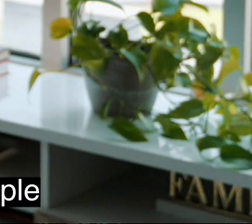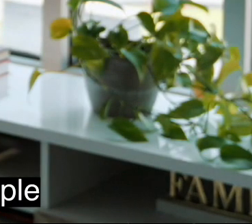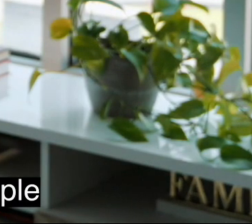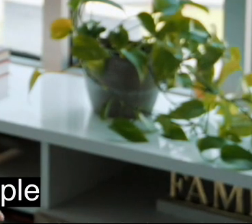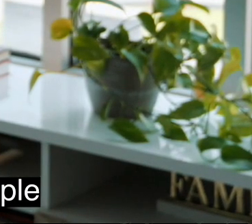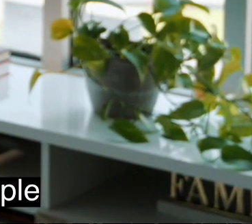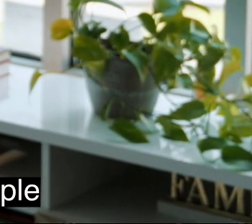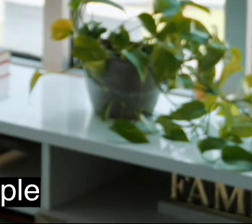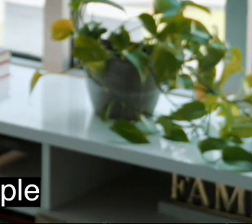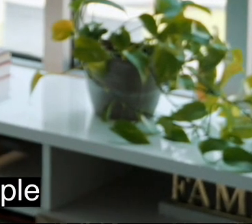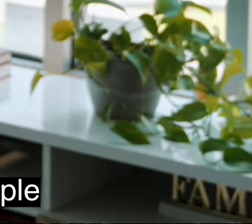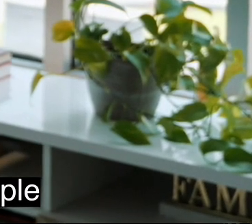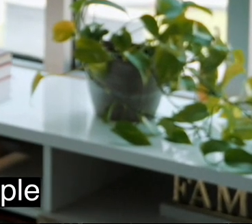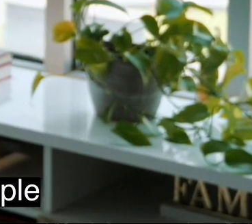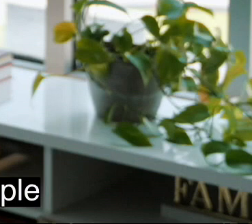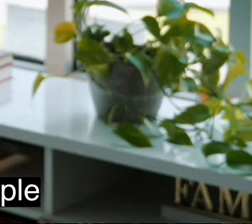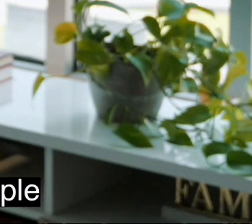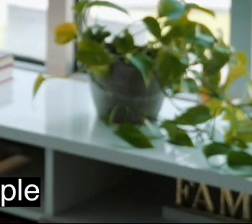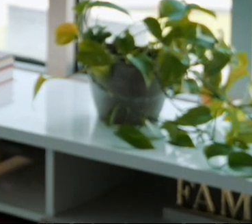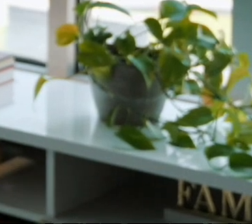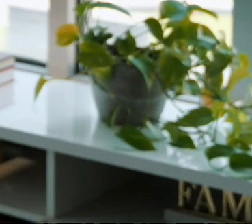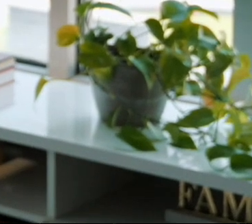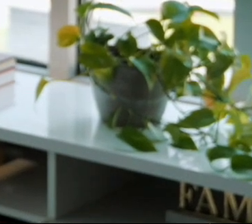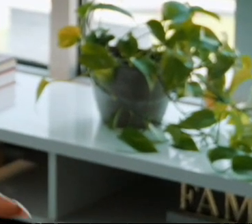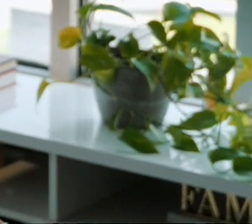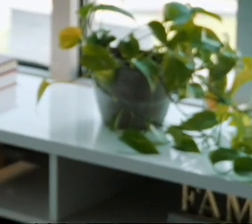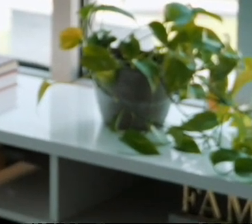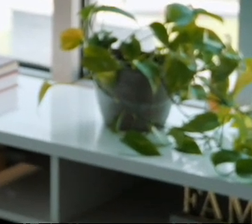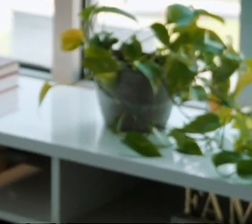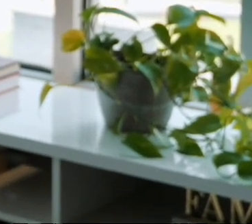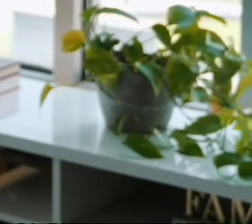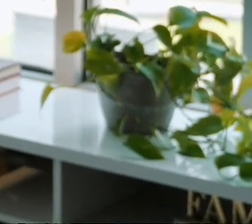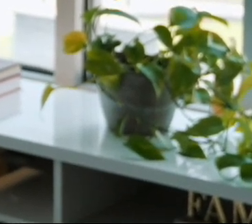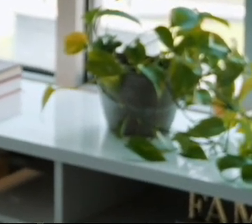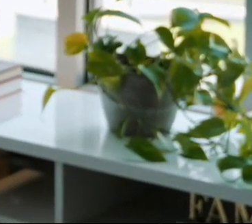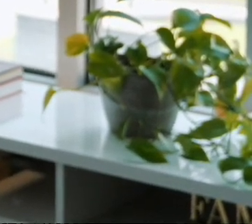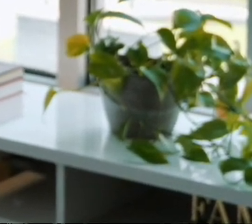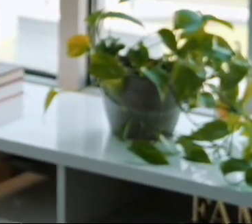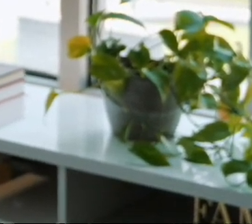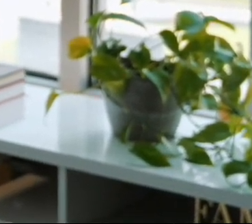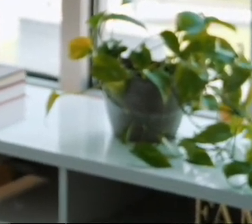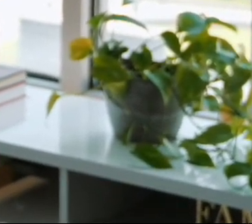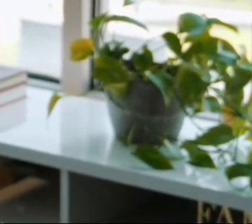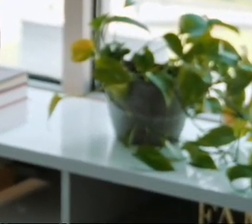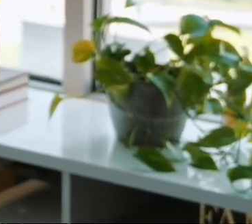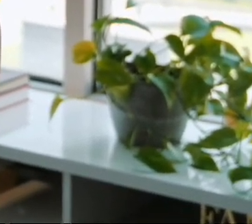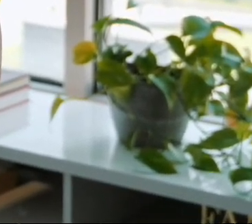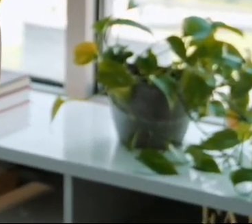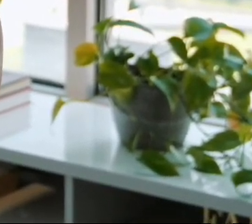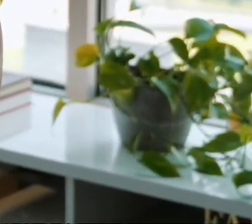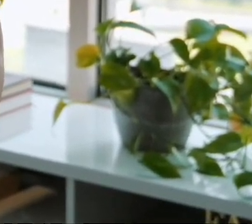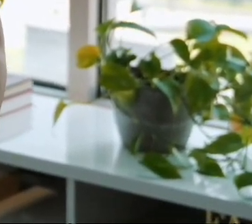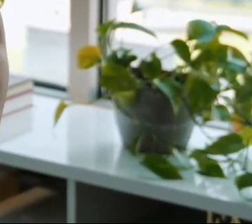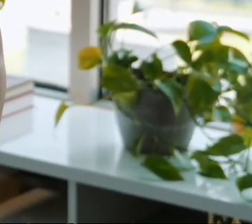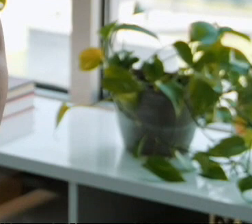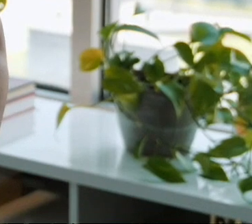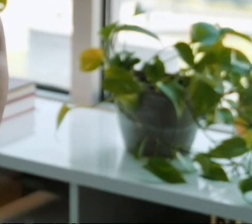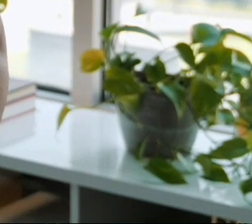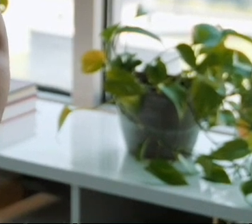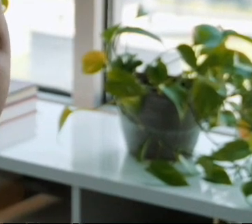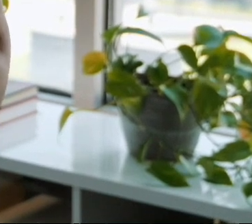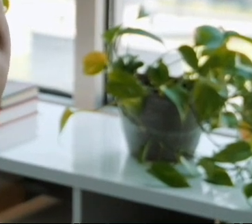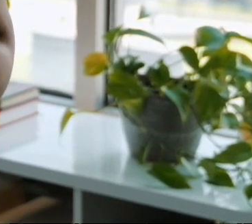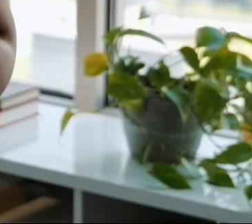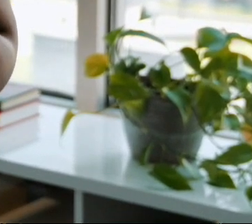Black women, girls, and gender-expansive people lead uniquely meaningful lives. But we experience racism, sexism, and capitalism